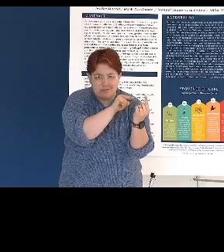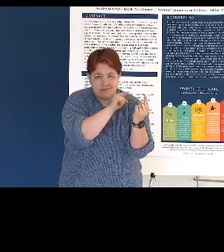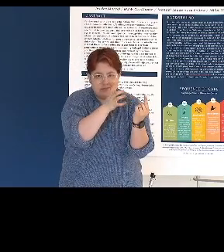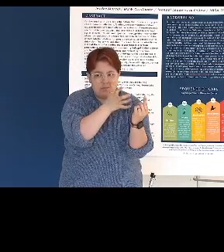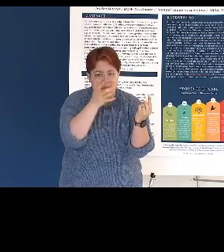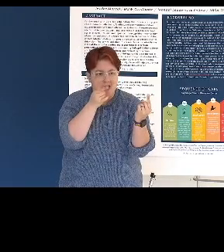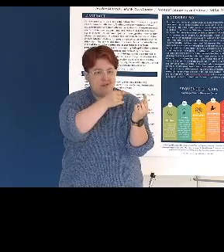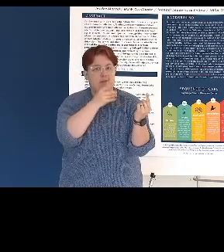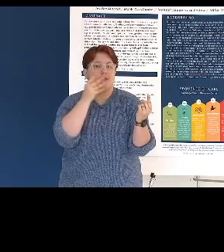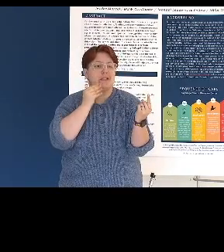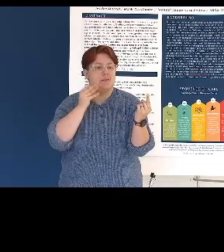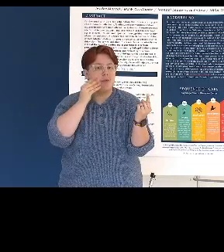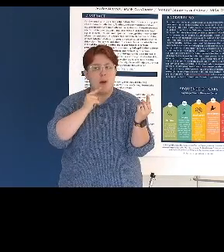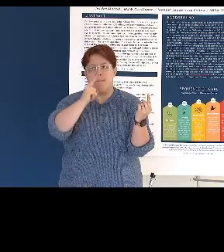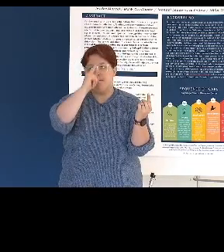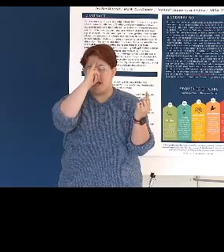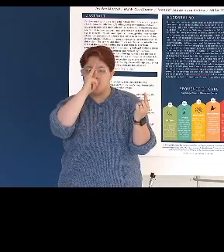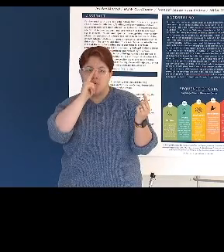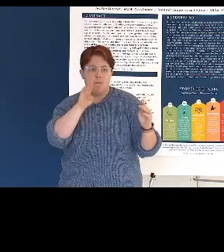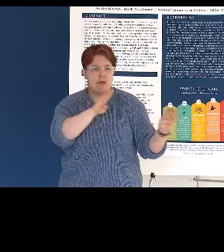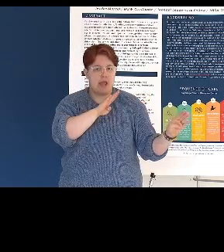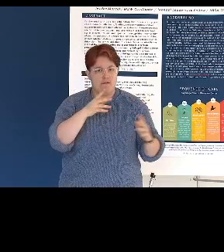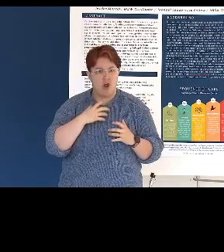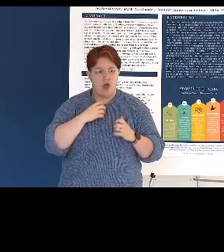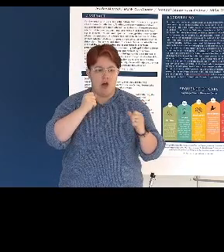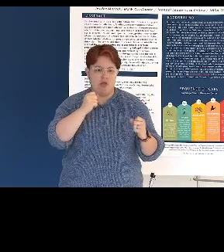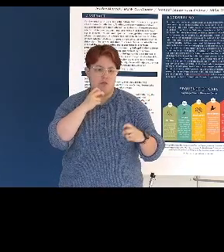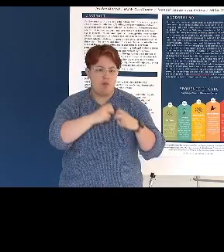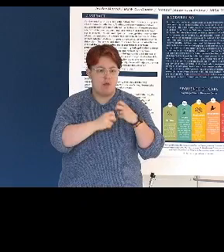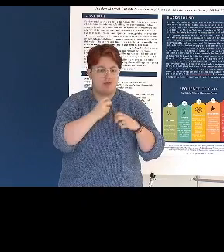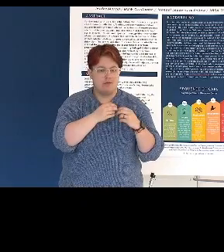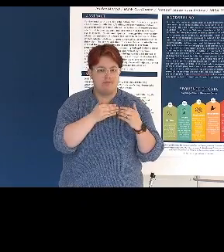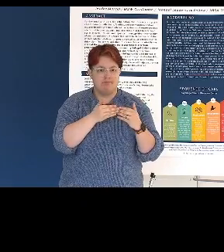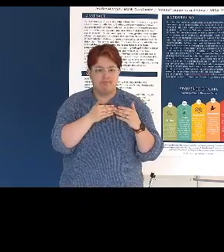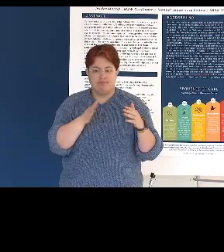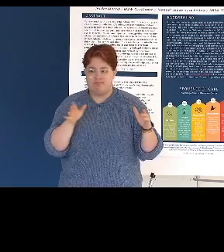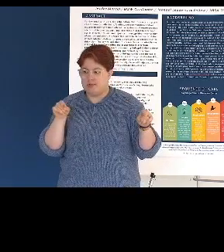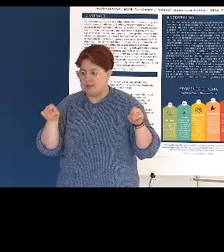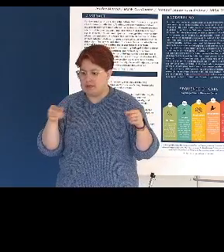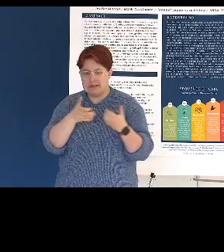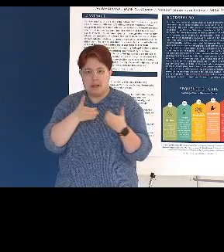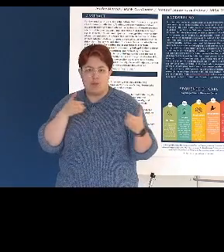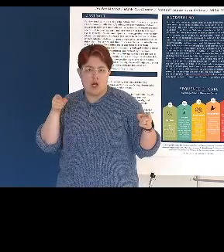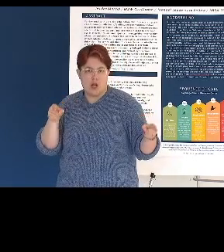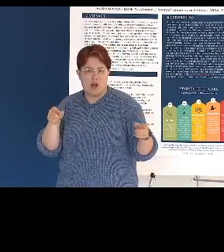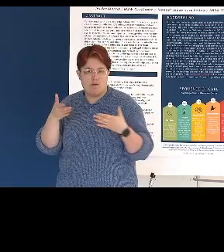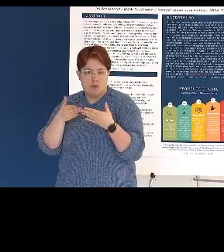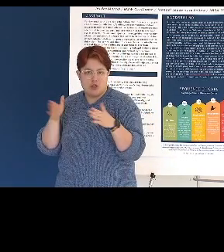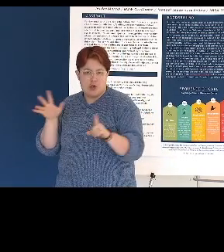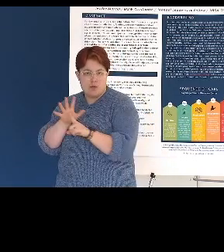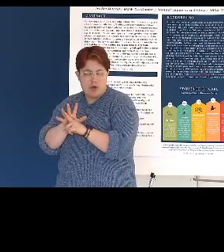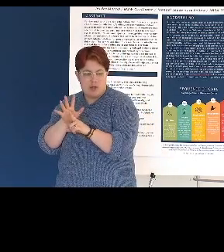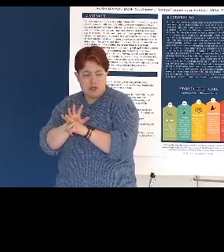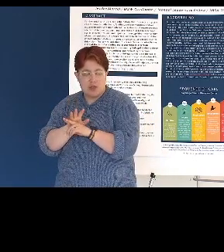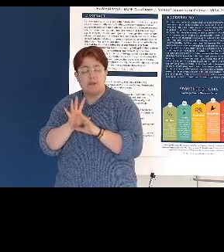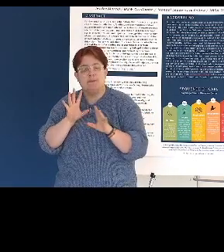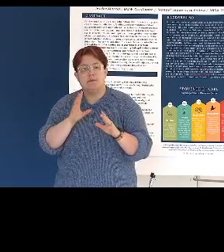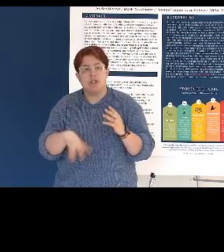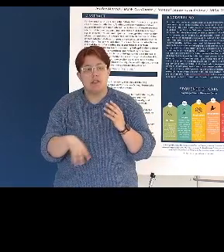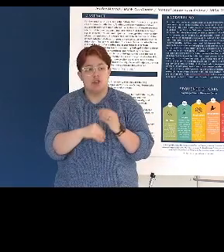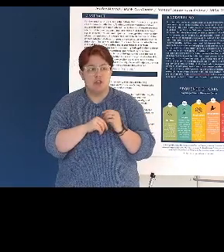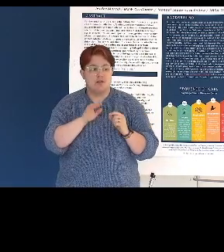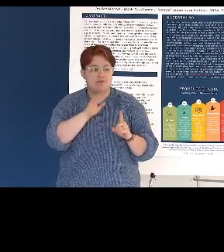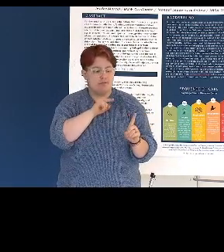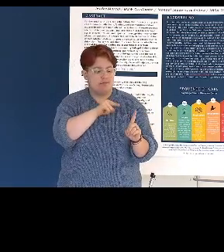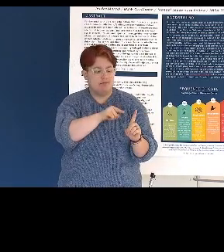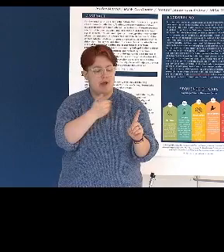experienced mental and behavioral health issues that are disproportionate from the broader population. In addition, there are disproportionate trauma histories in